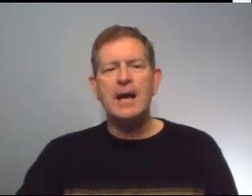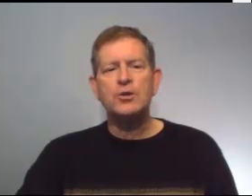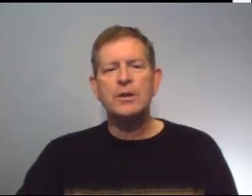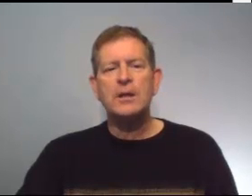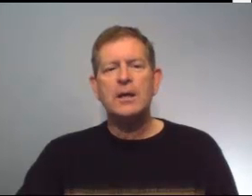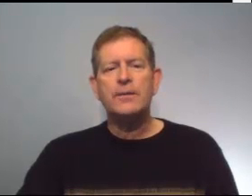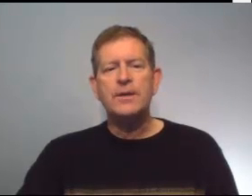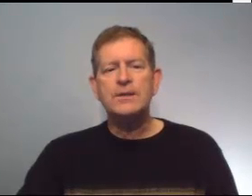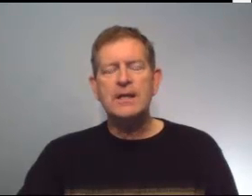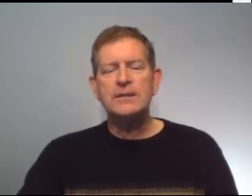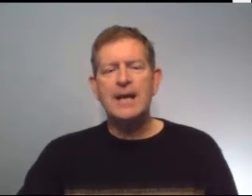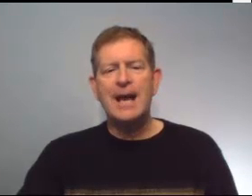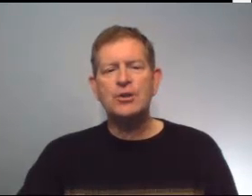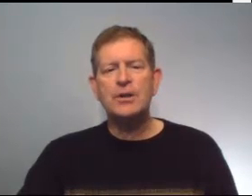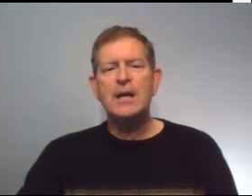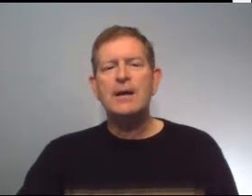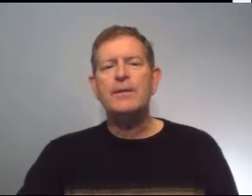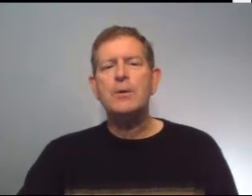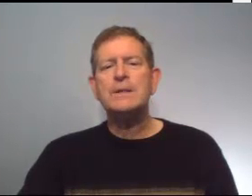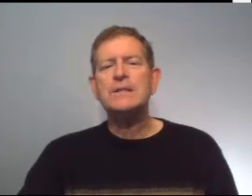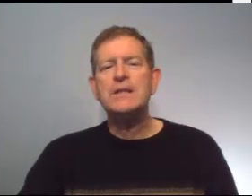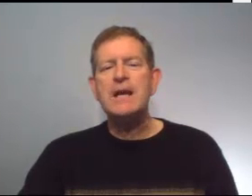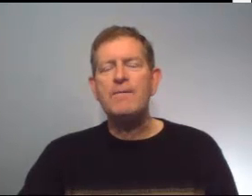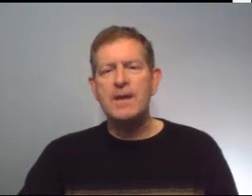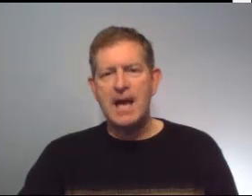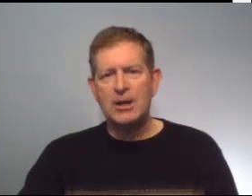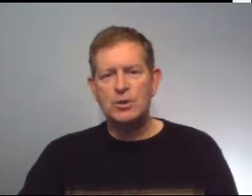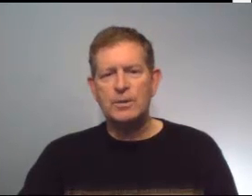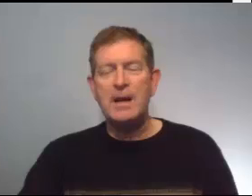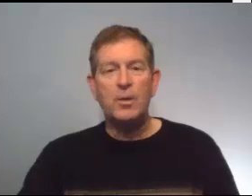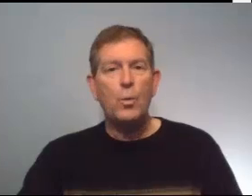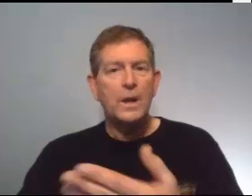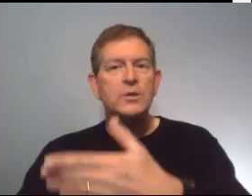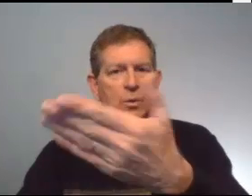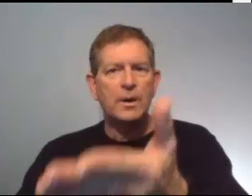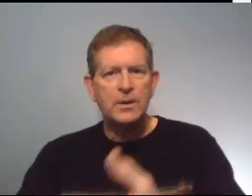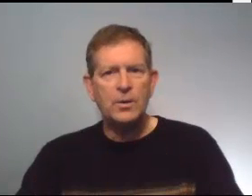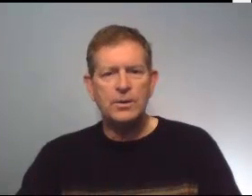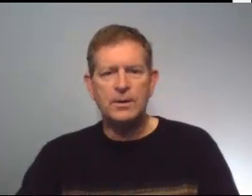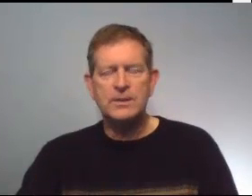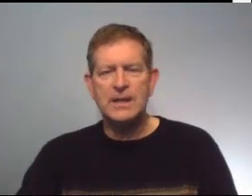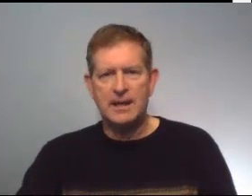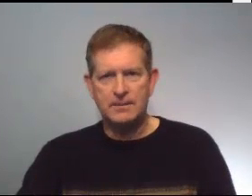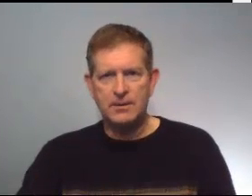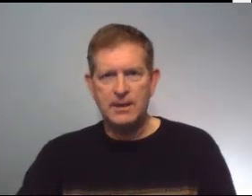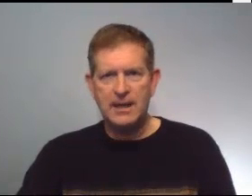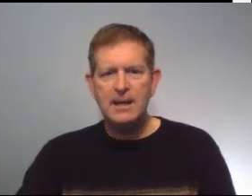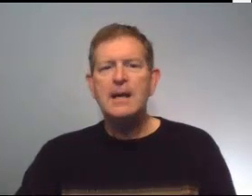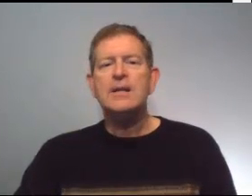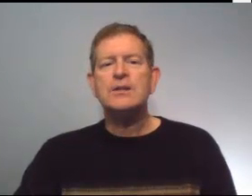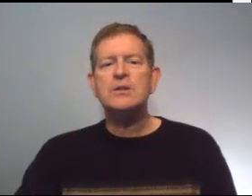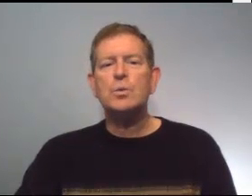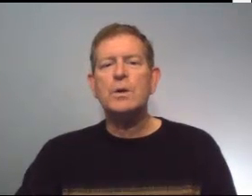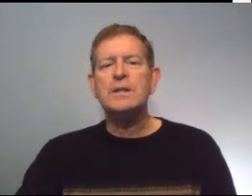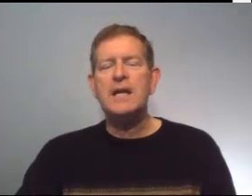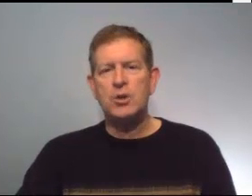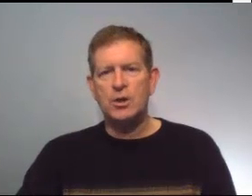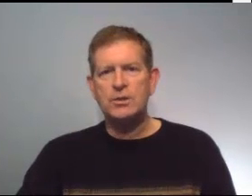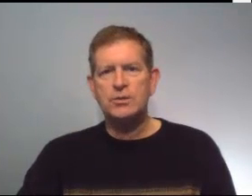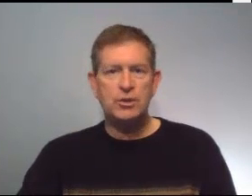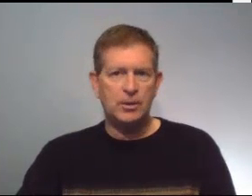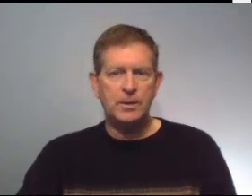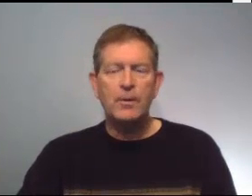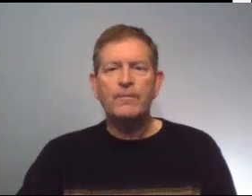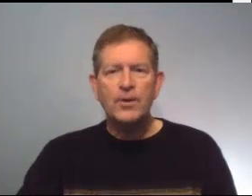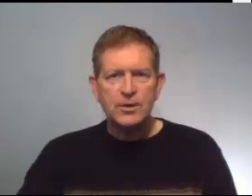doing the action. This is the action. They receive the action, or they are the ones who are known, you could say. Okay, since the word